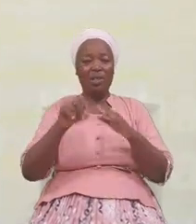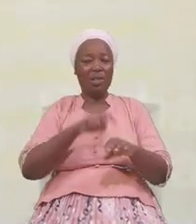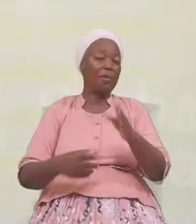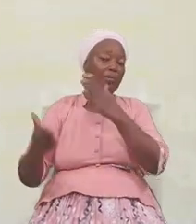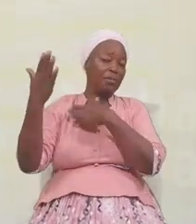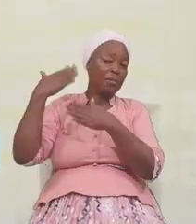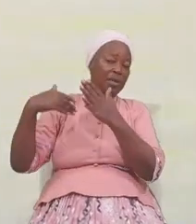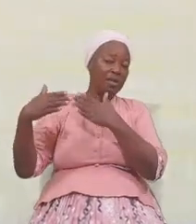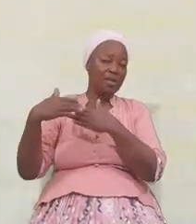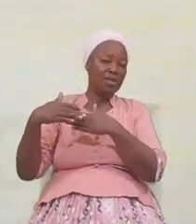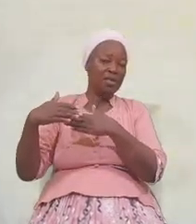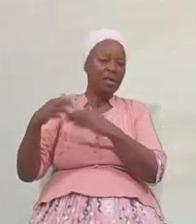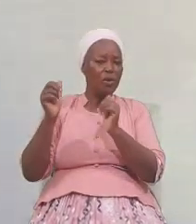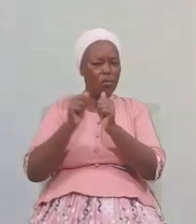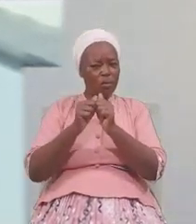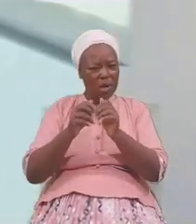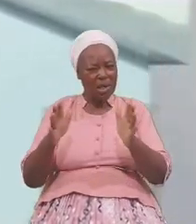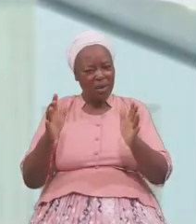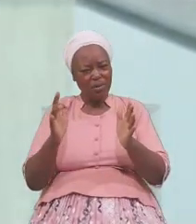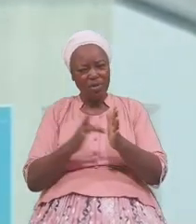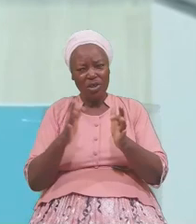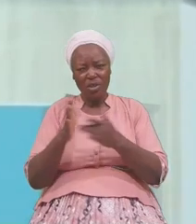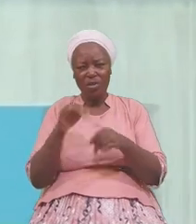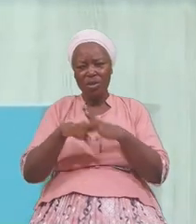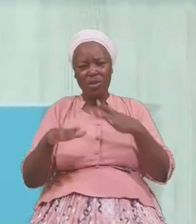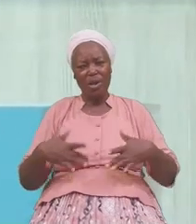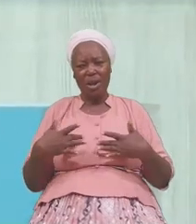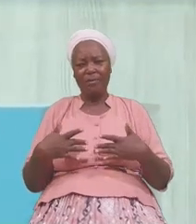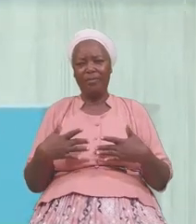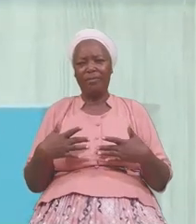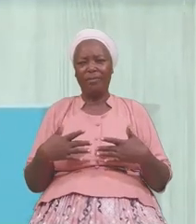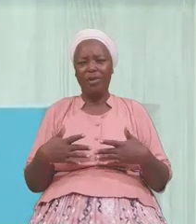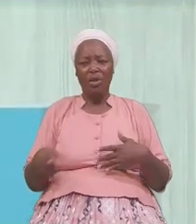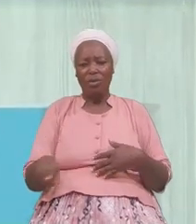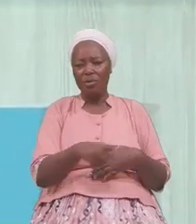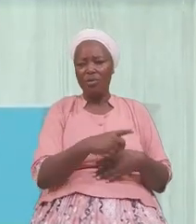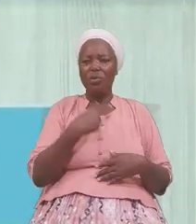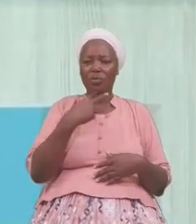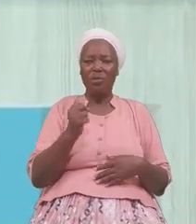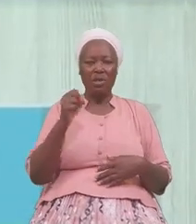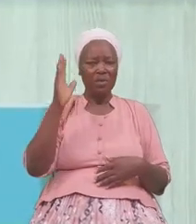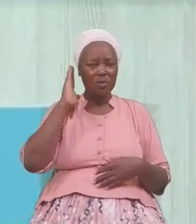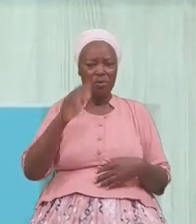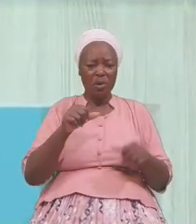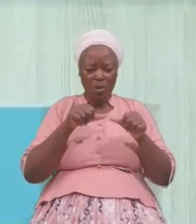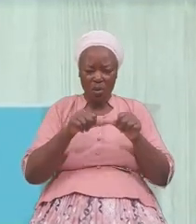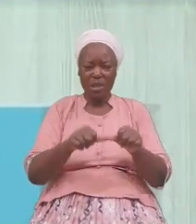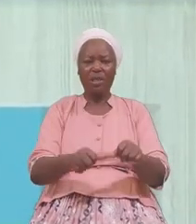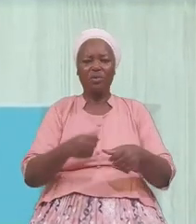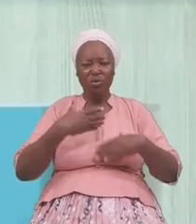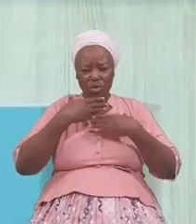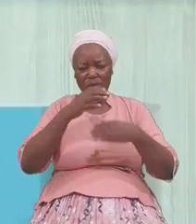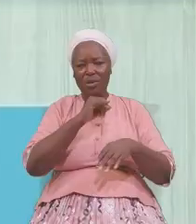past, without Jesus in your life, those voices will keep on